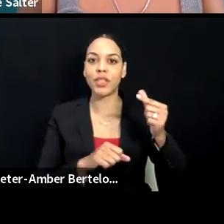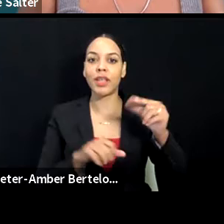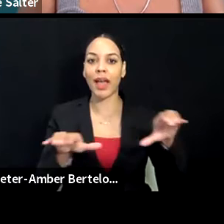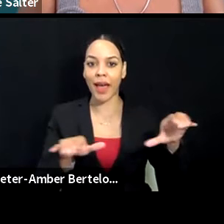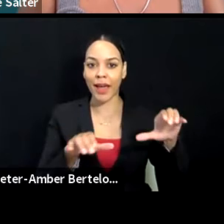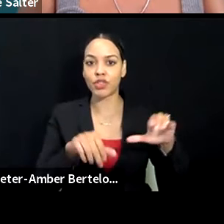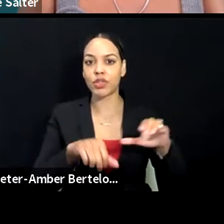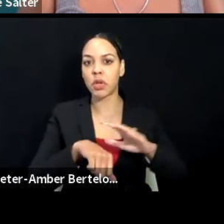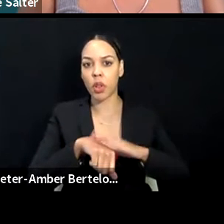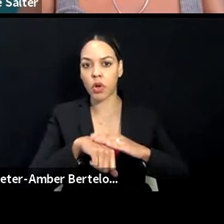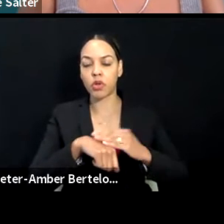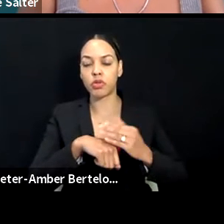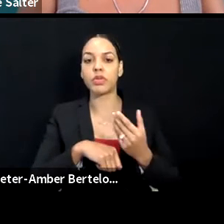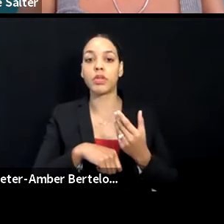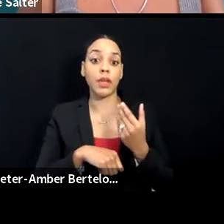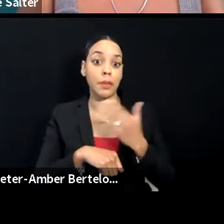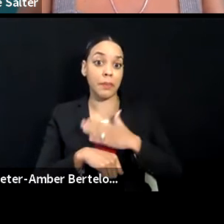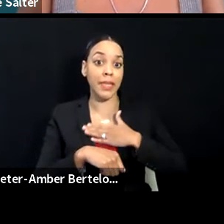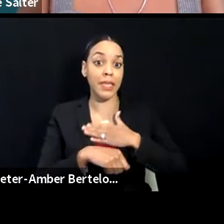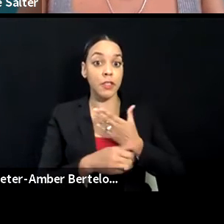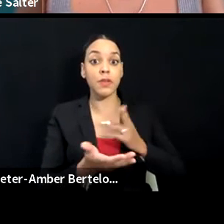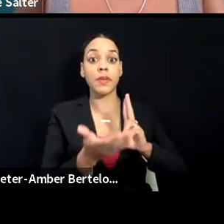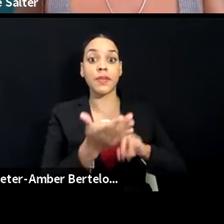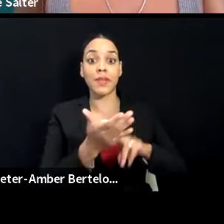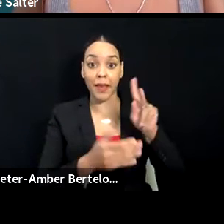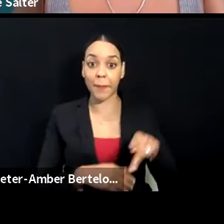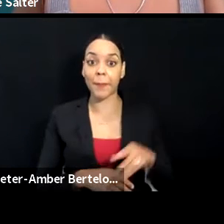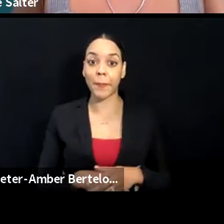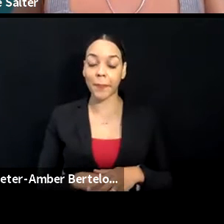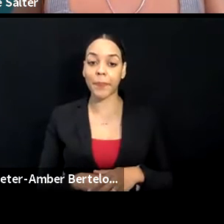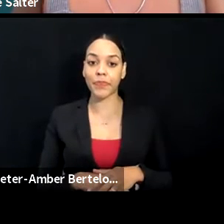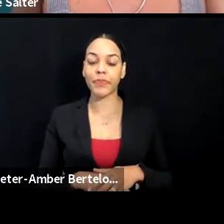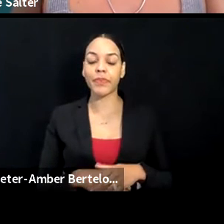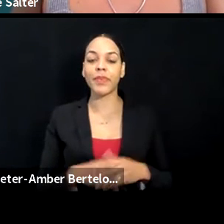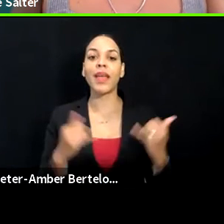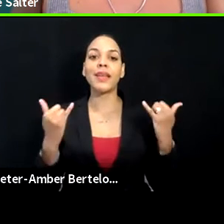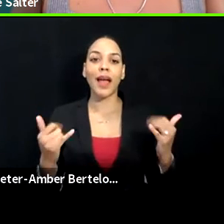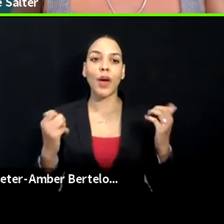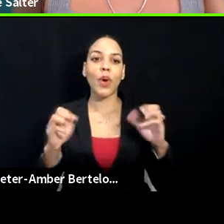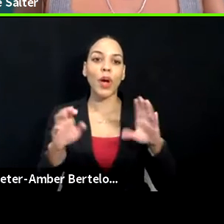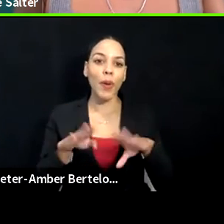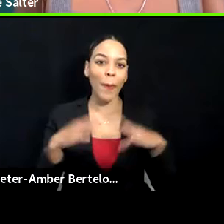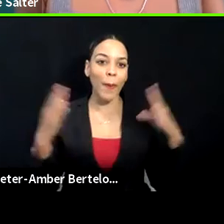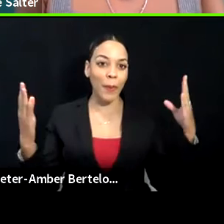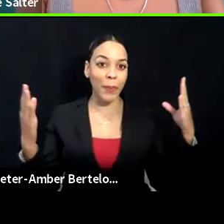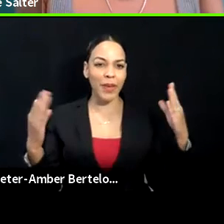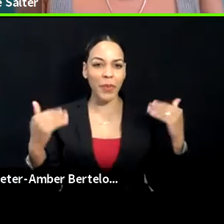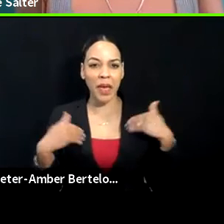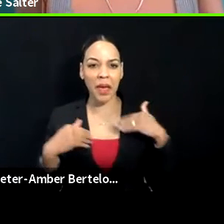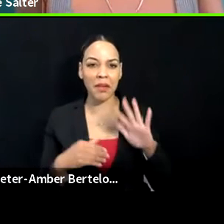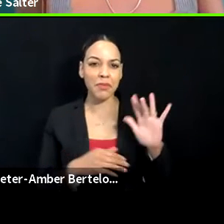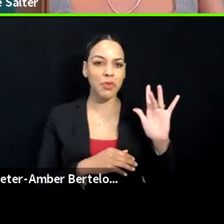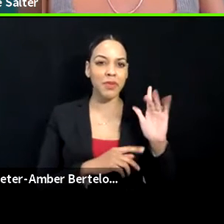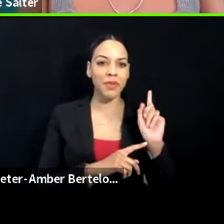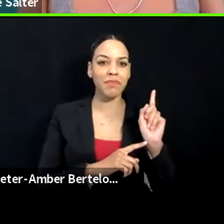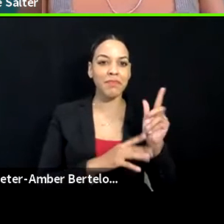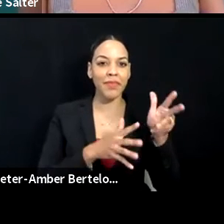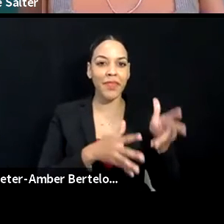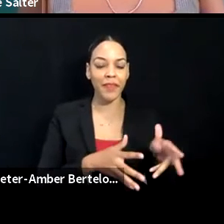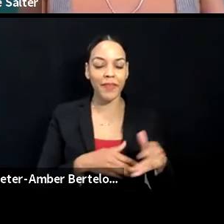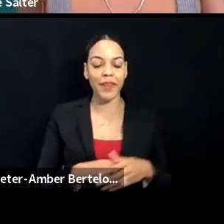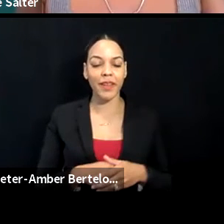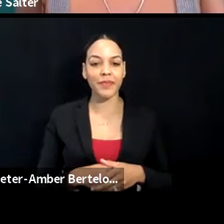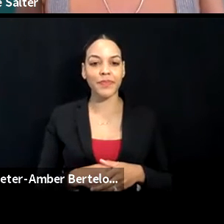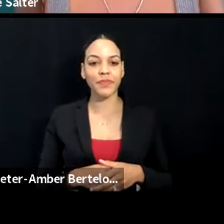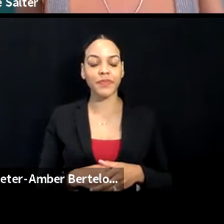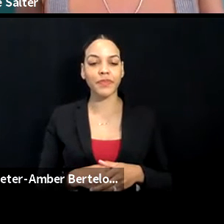not already. Now, I wanna open it up because we have about 25 minutes left. And